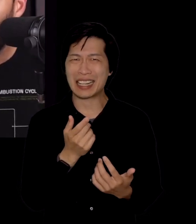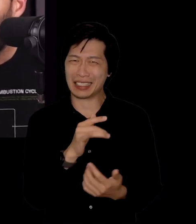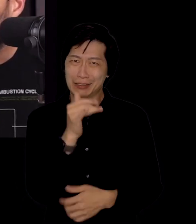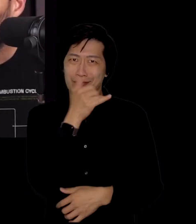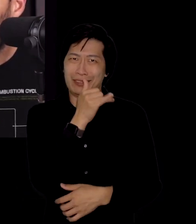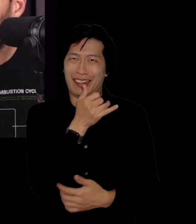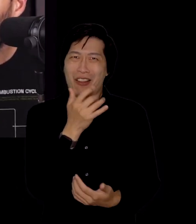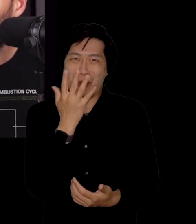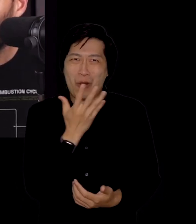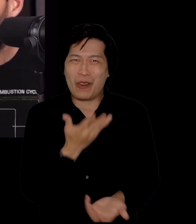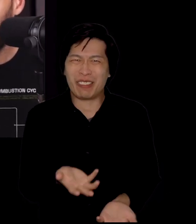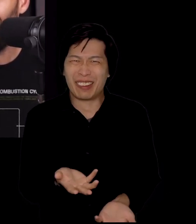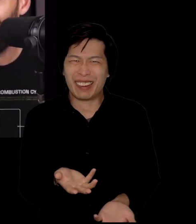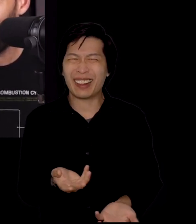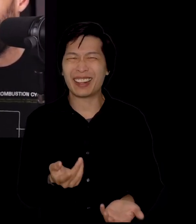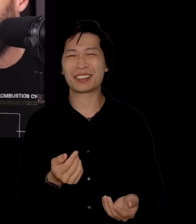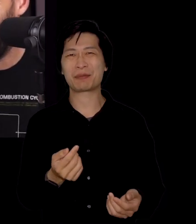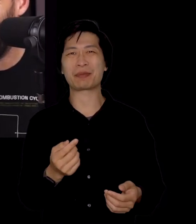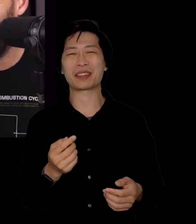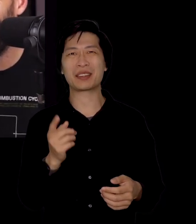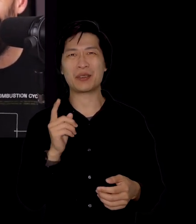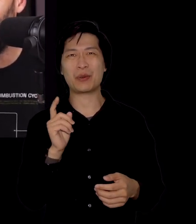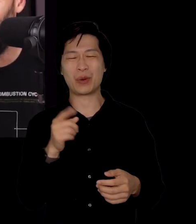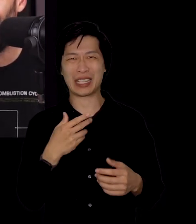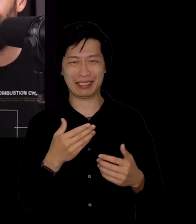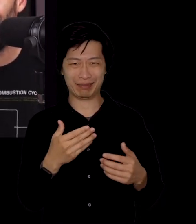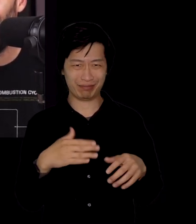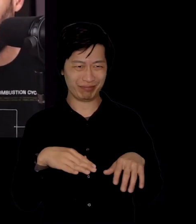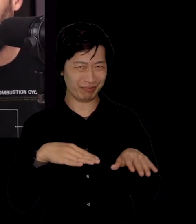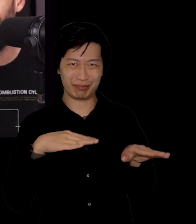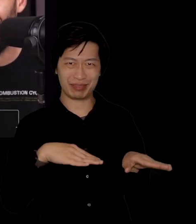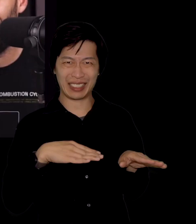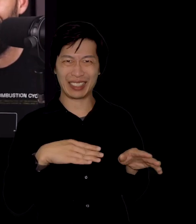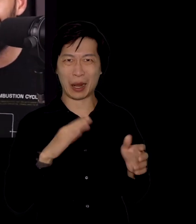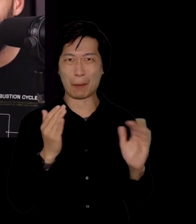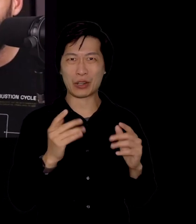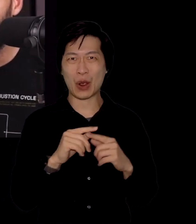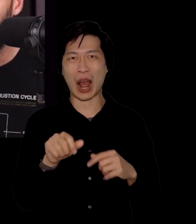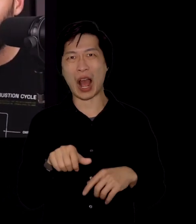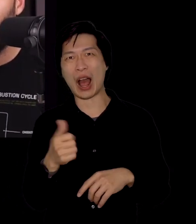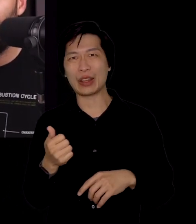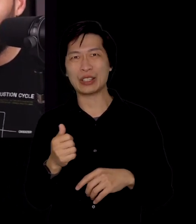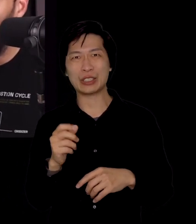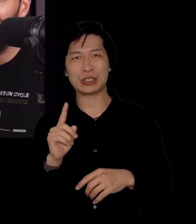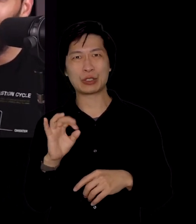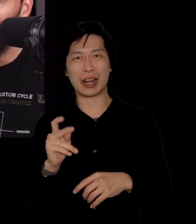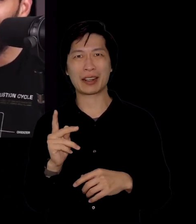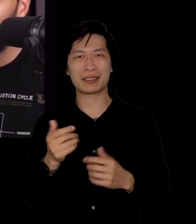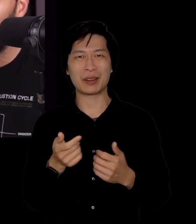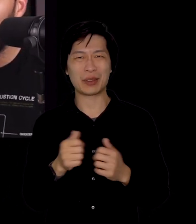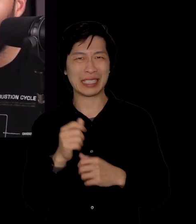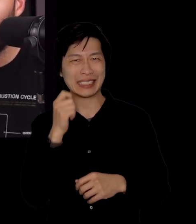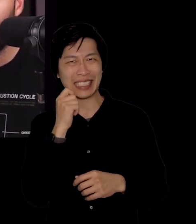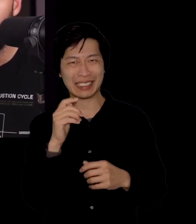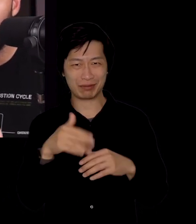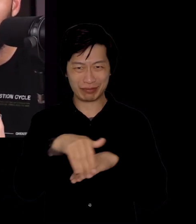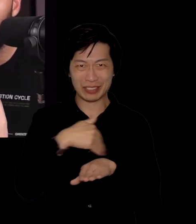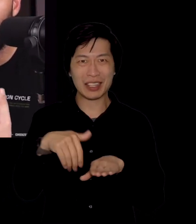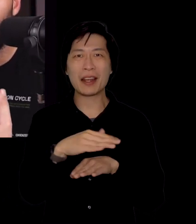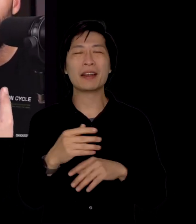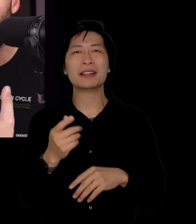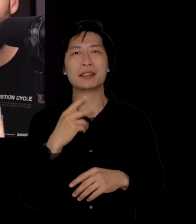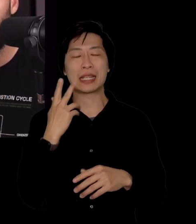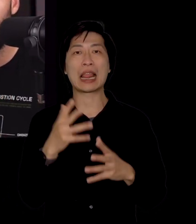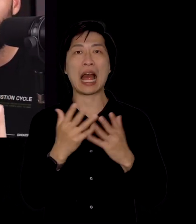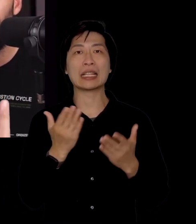see how not just ridiculous it looks when you put it side by side, at least with the skin, but you can see that there's a